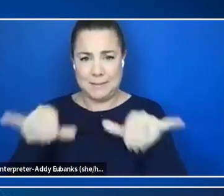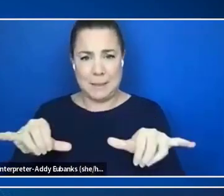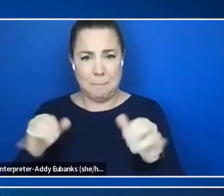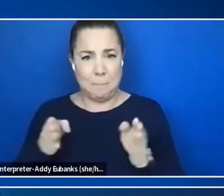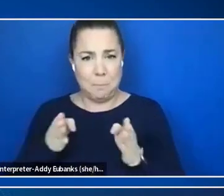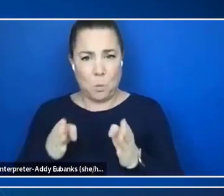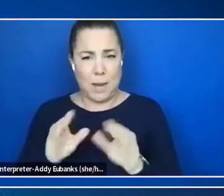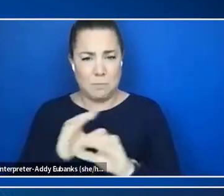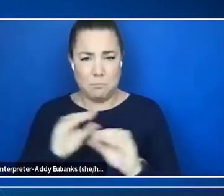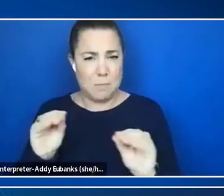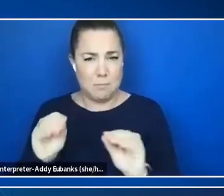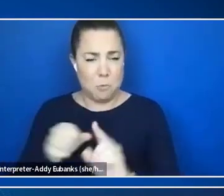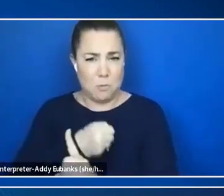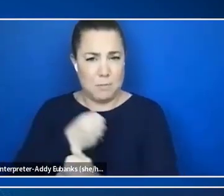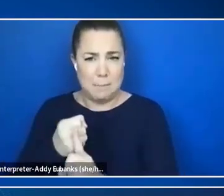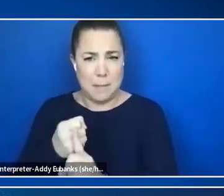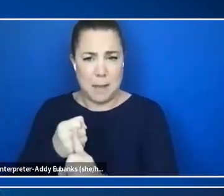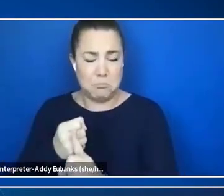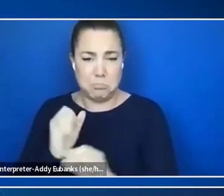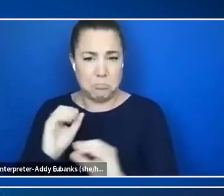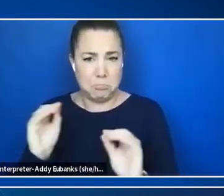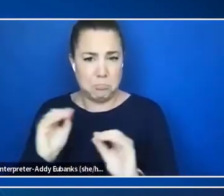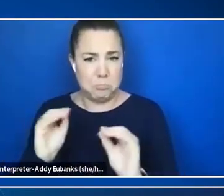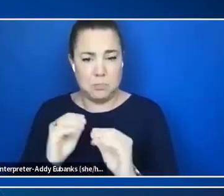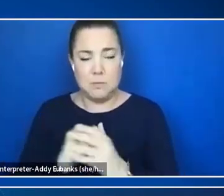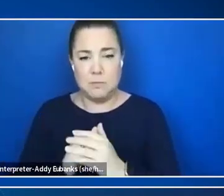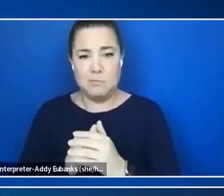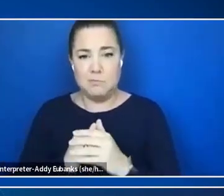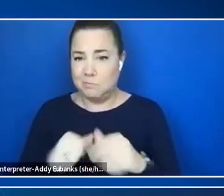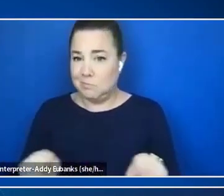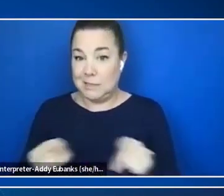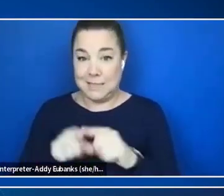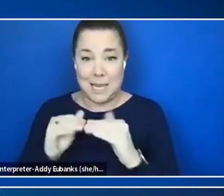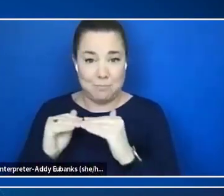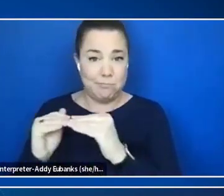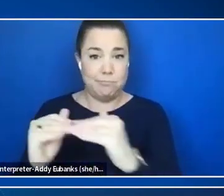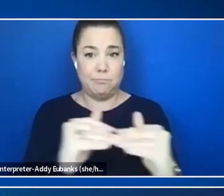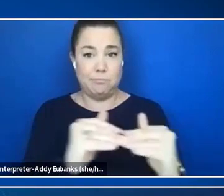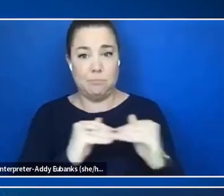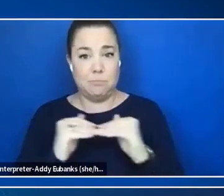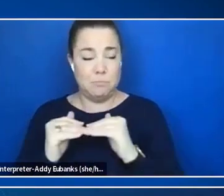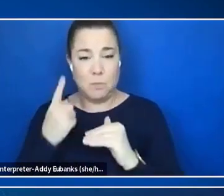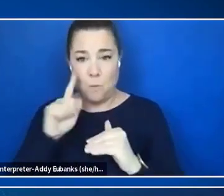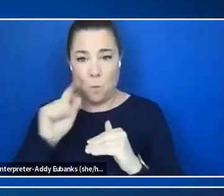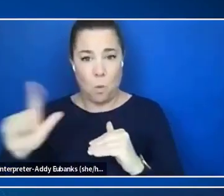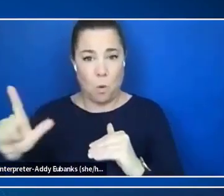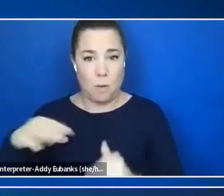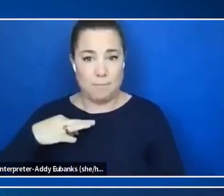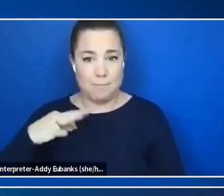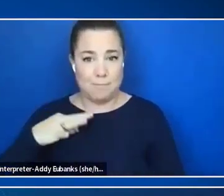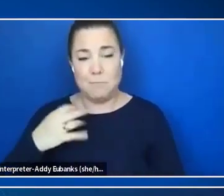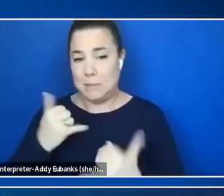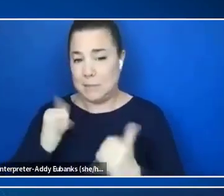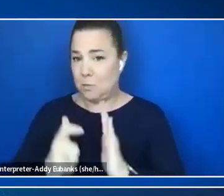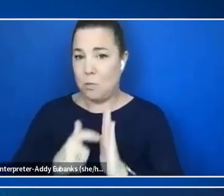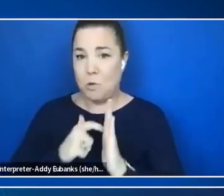don't think it'll affect it one way or the other. It's the same sort of level playing field for everyone. So they'll still have to have an extra